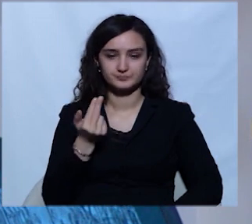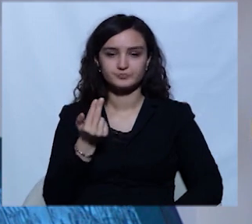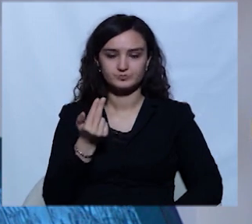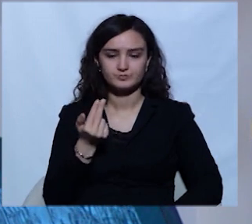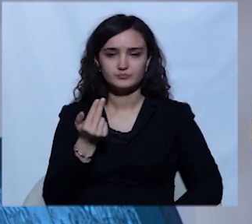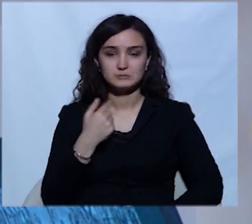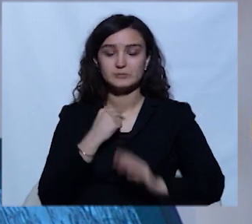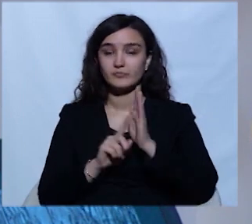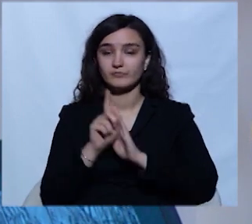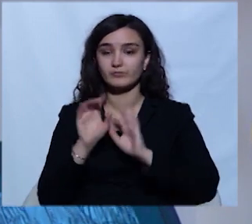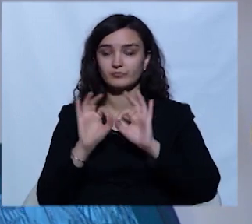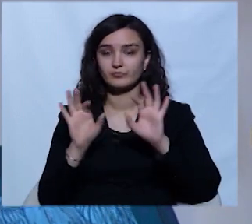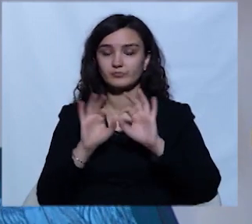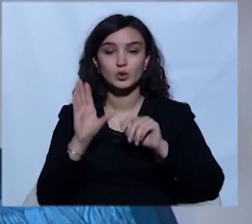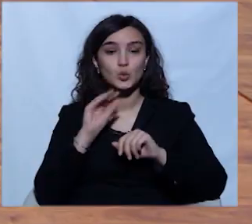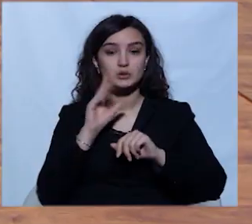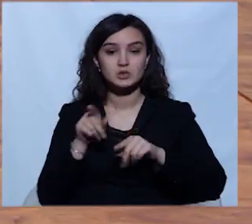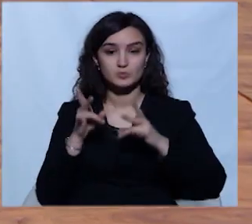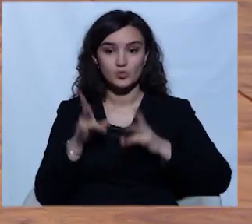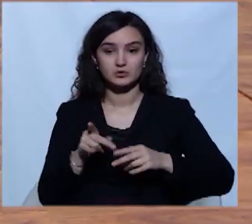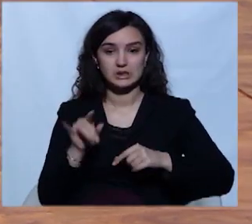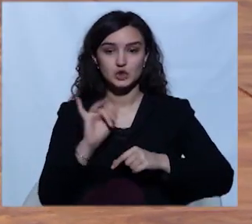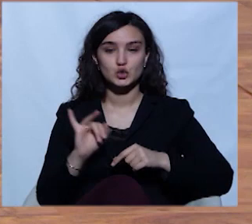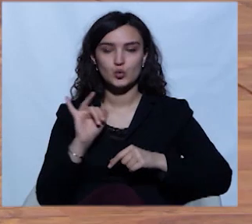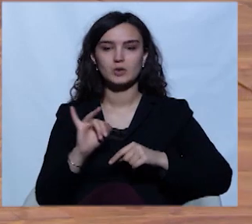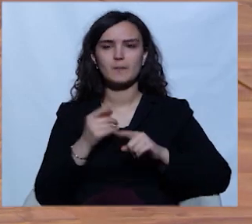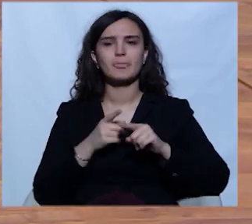I'll start with the when of the story.